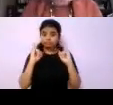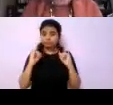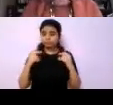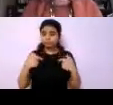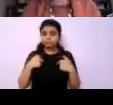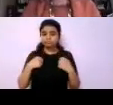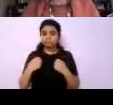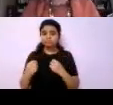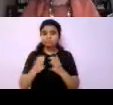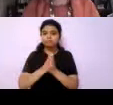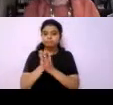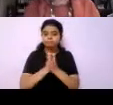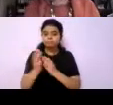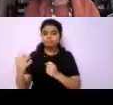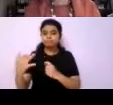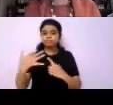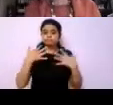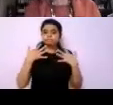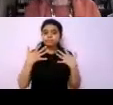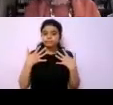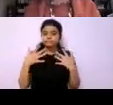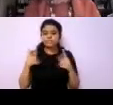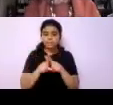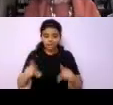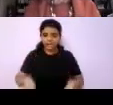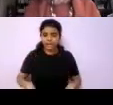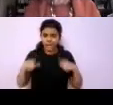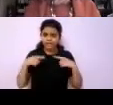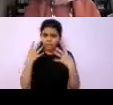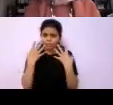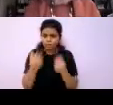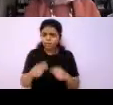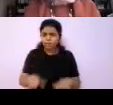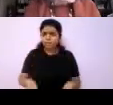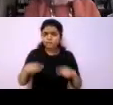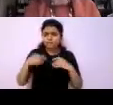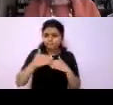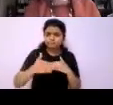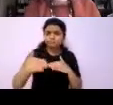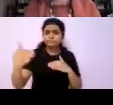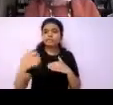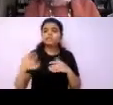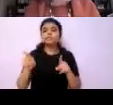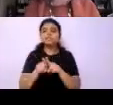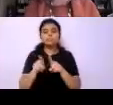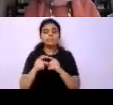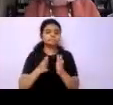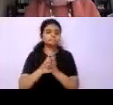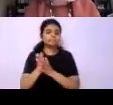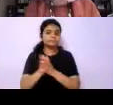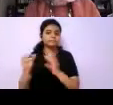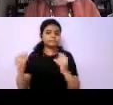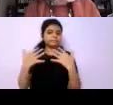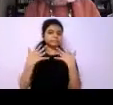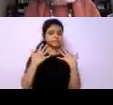aspired was the quality of life that he could live with help.